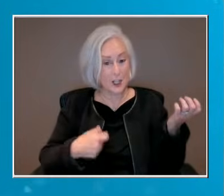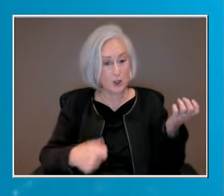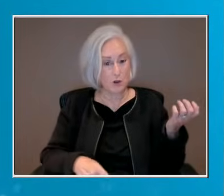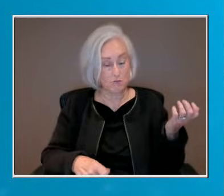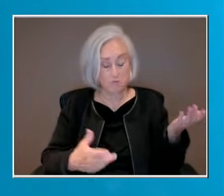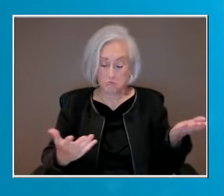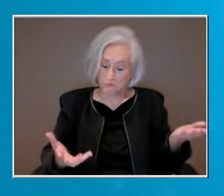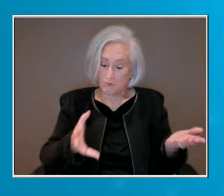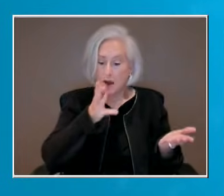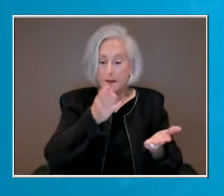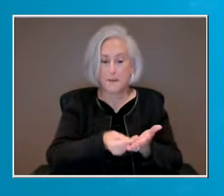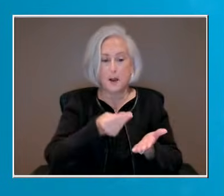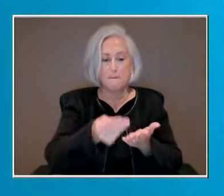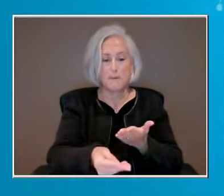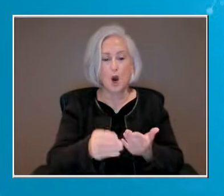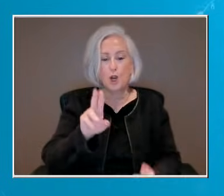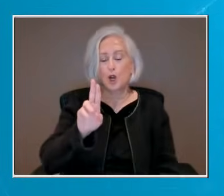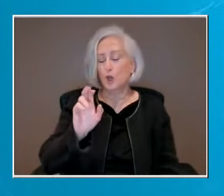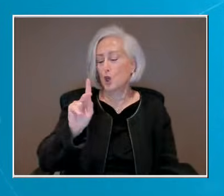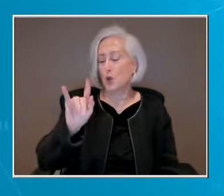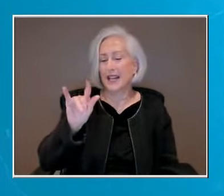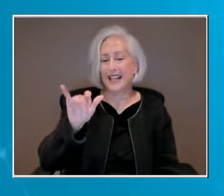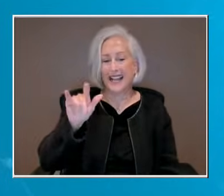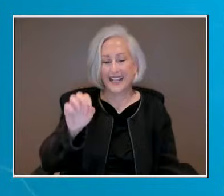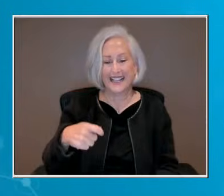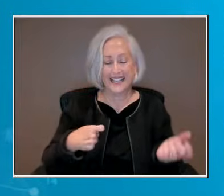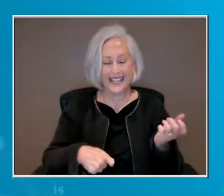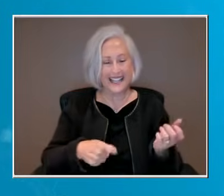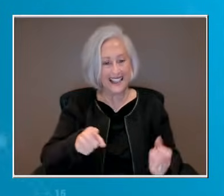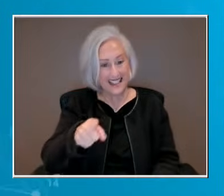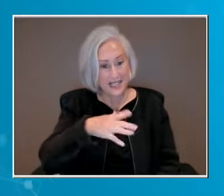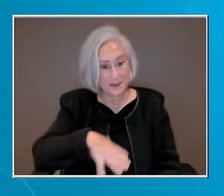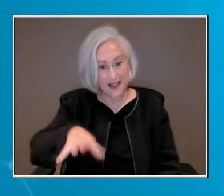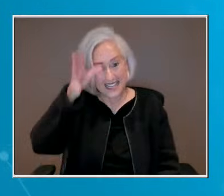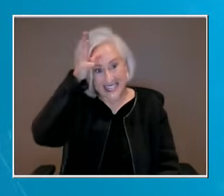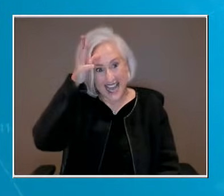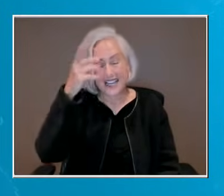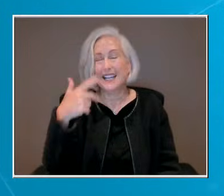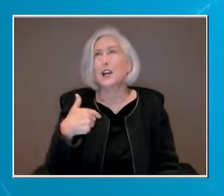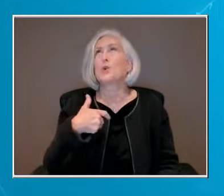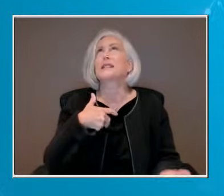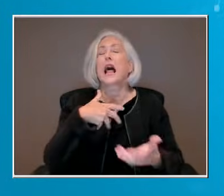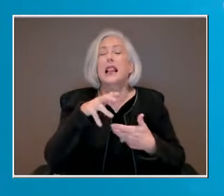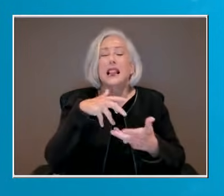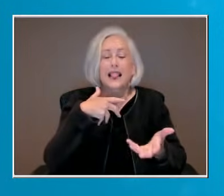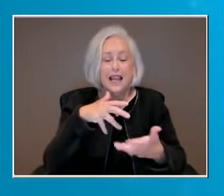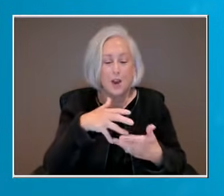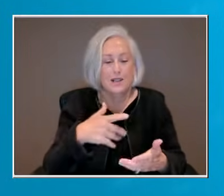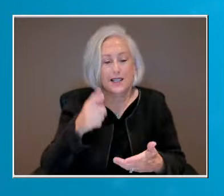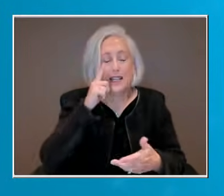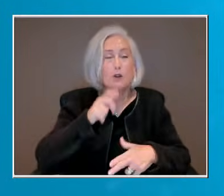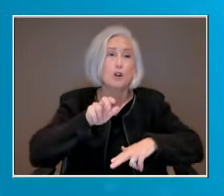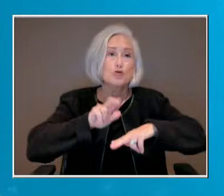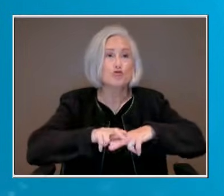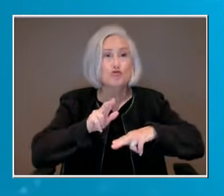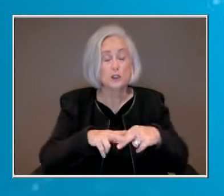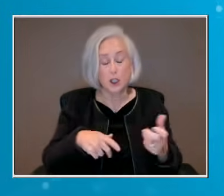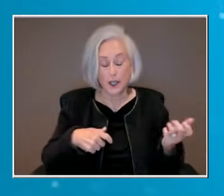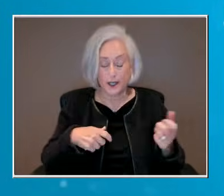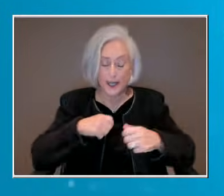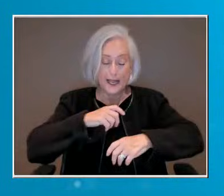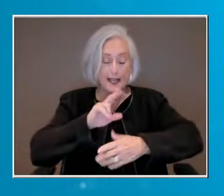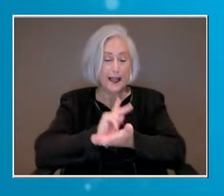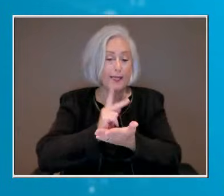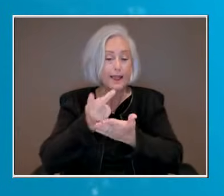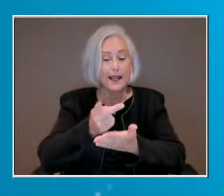ukulele for him. That's my dad with his ukulele, which was hilarious because he would just be sitting at the kitchen table playing his